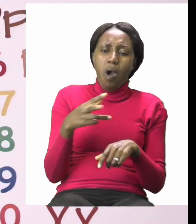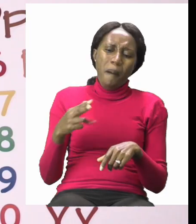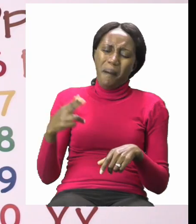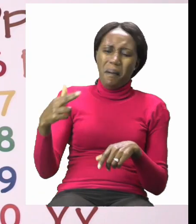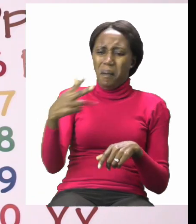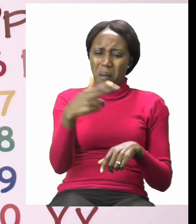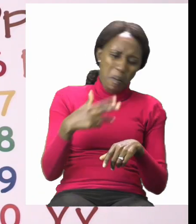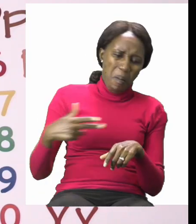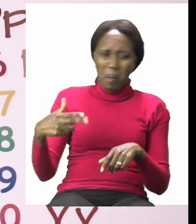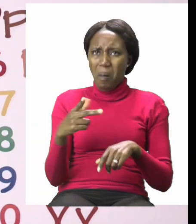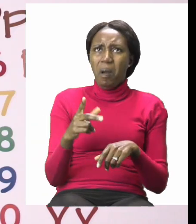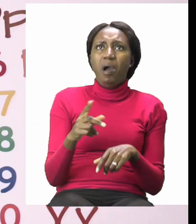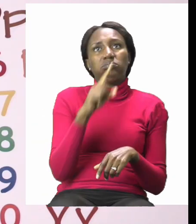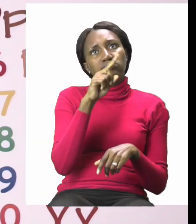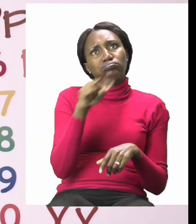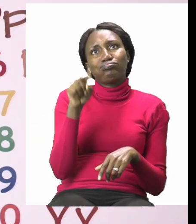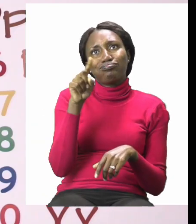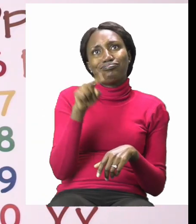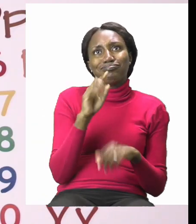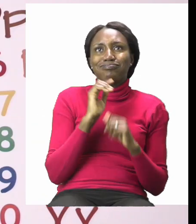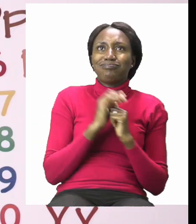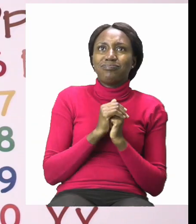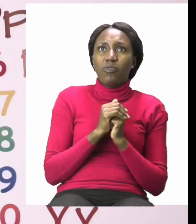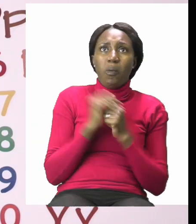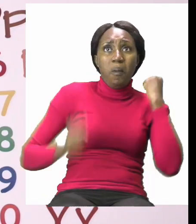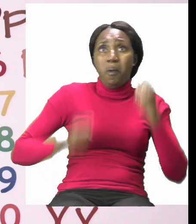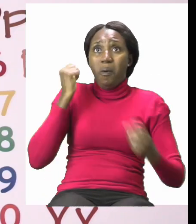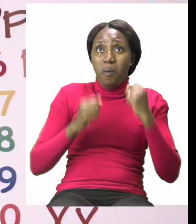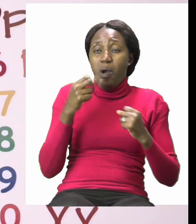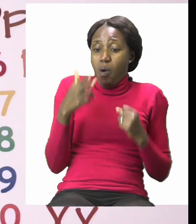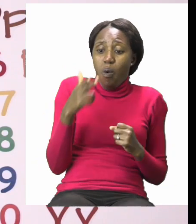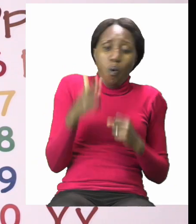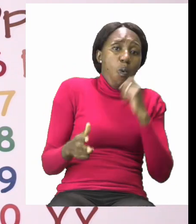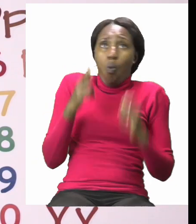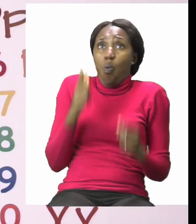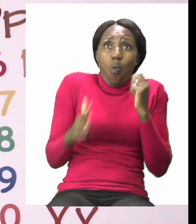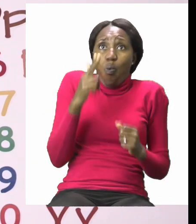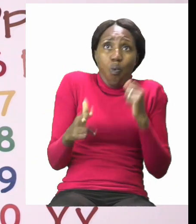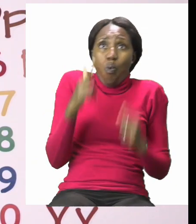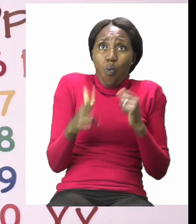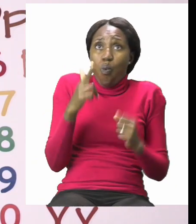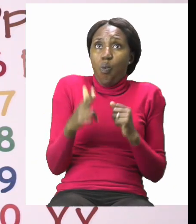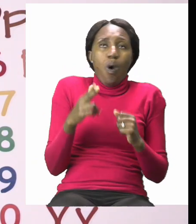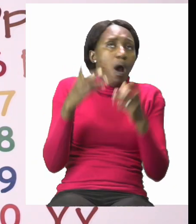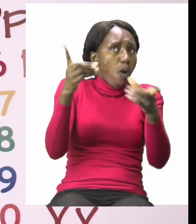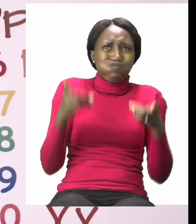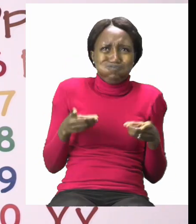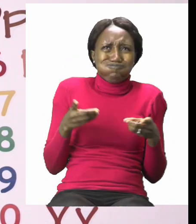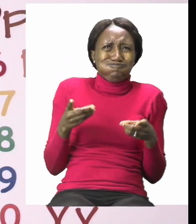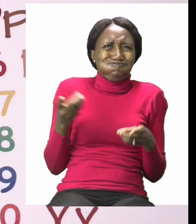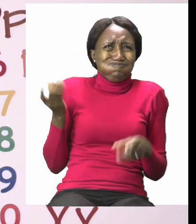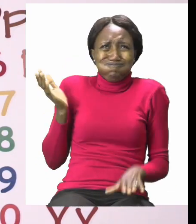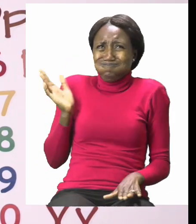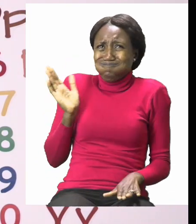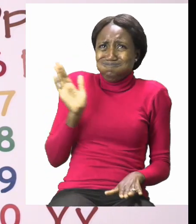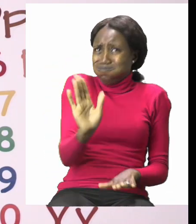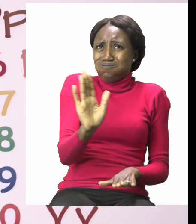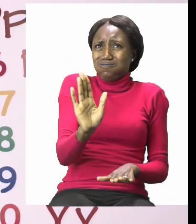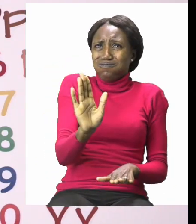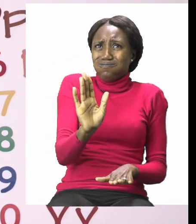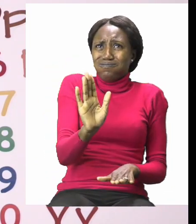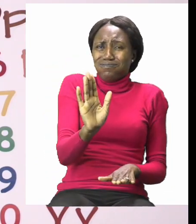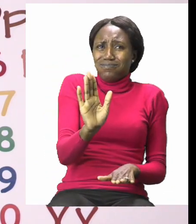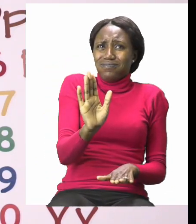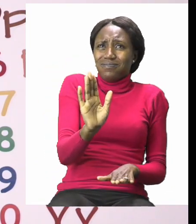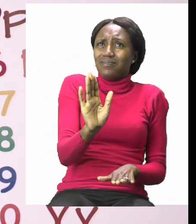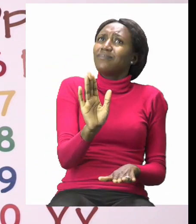not supposed to, and running with scissors is very dangerous. Please only use the pair of